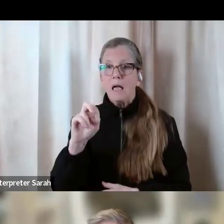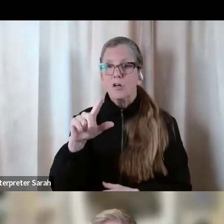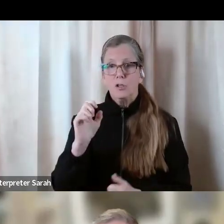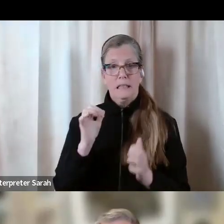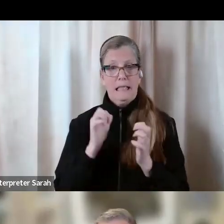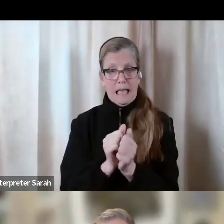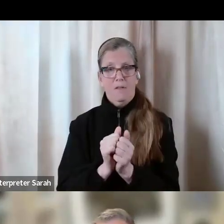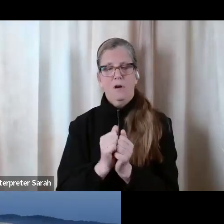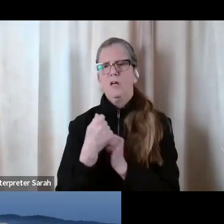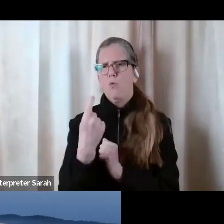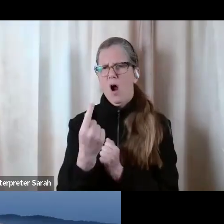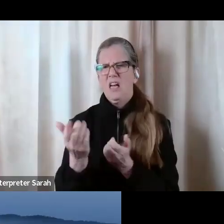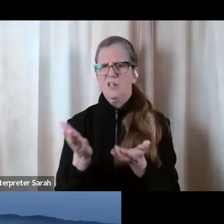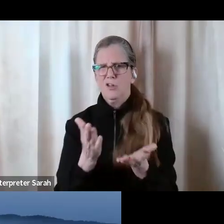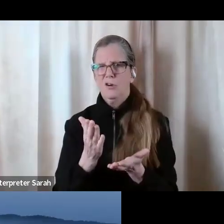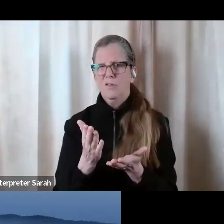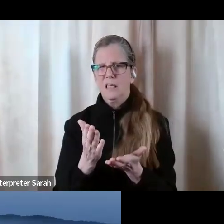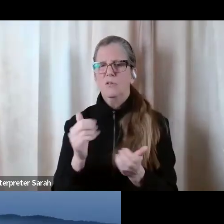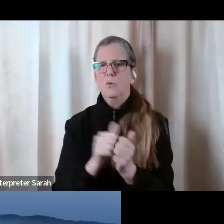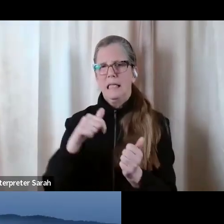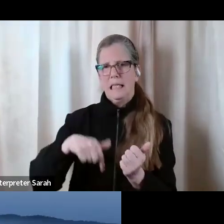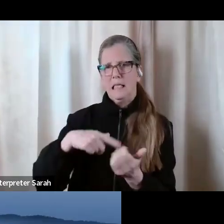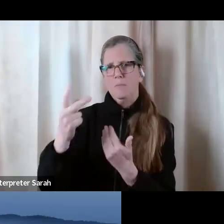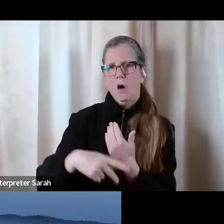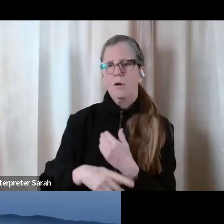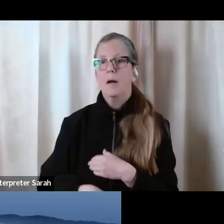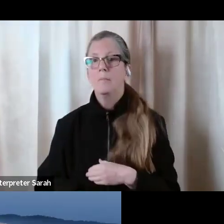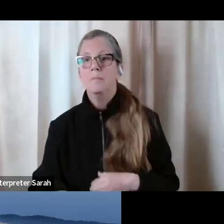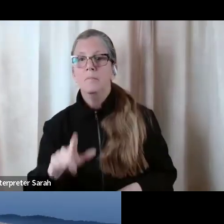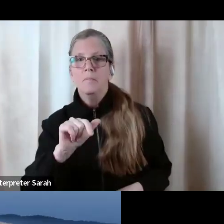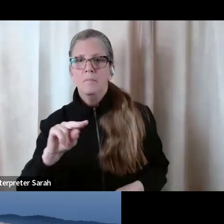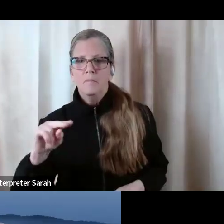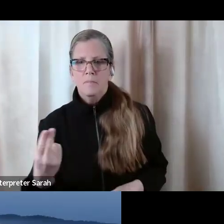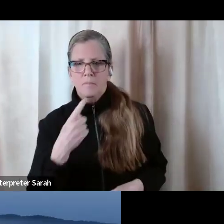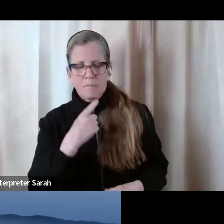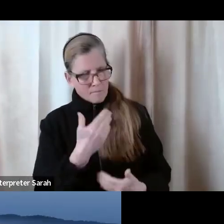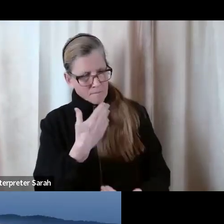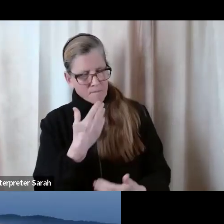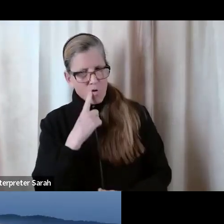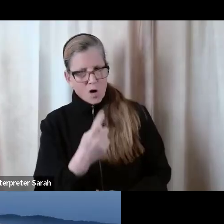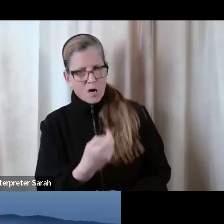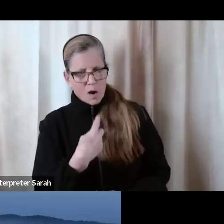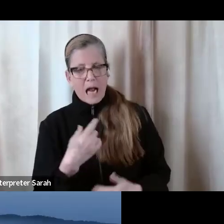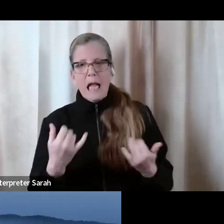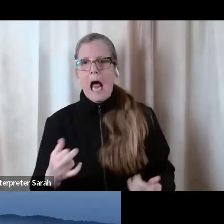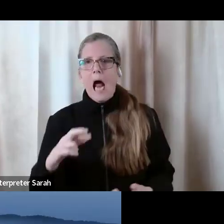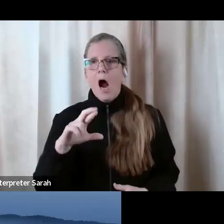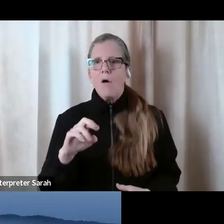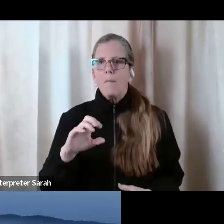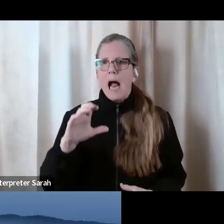Absolutely. Thanks for the question. And I see Rebecca Kalma with her hand